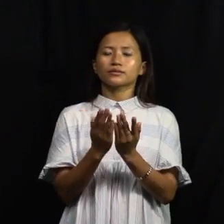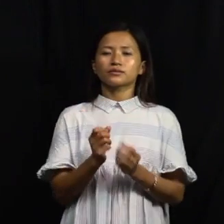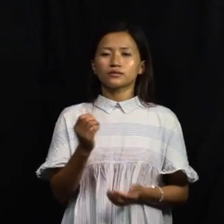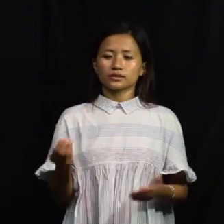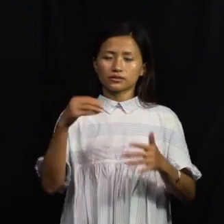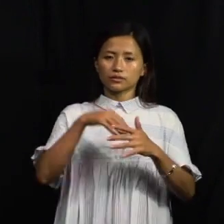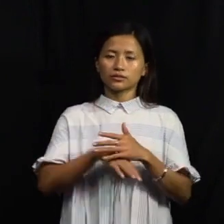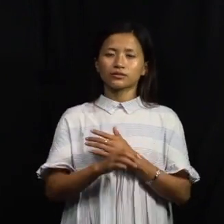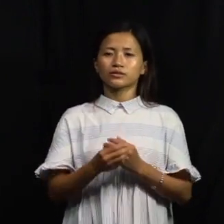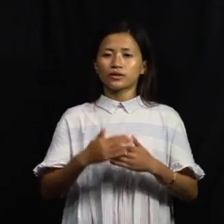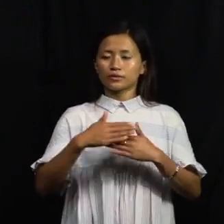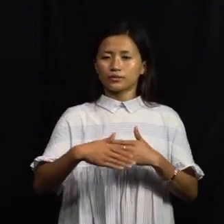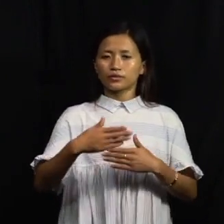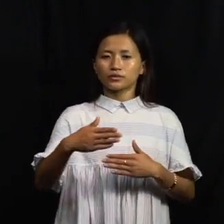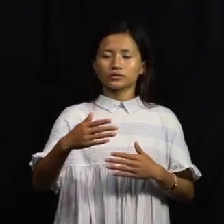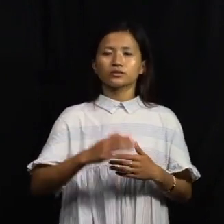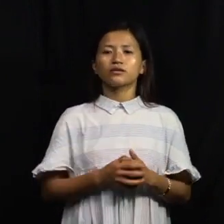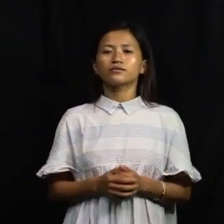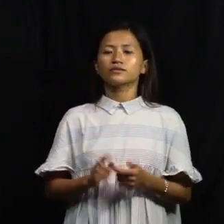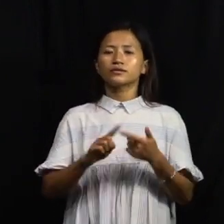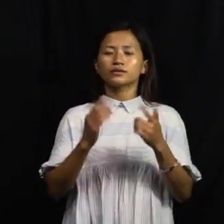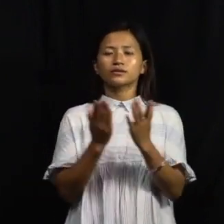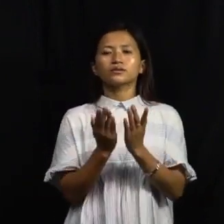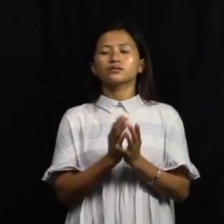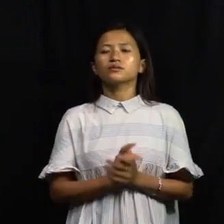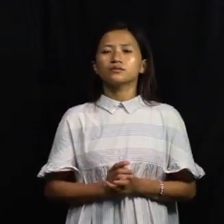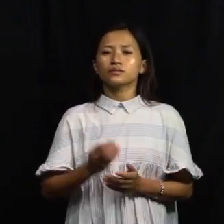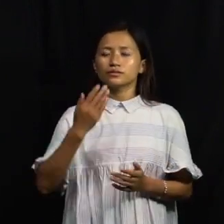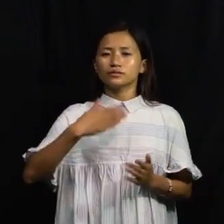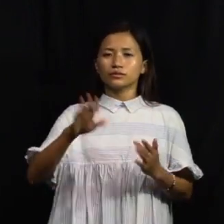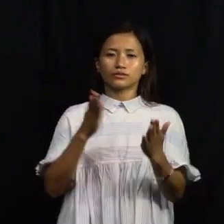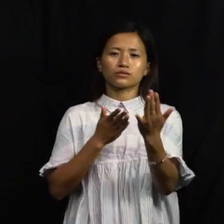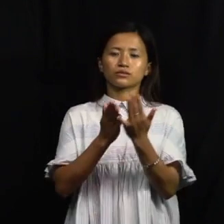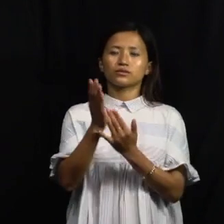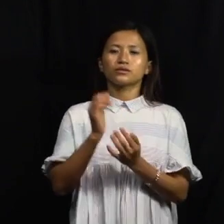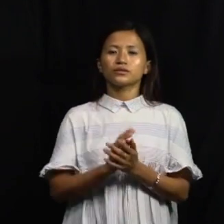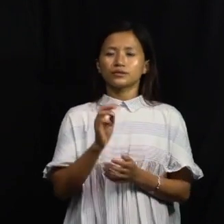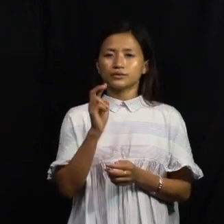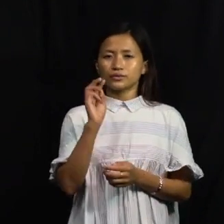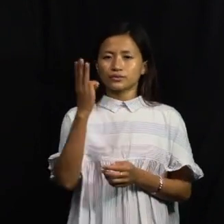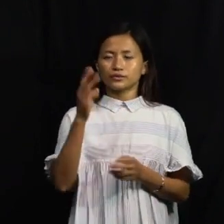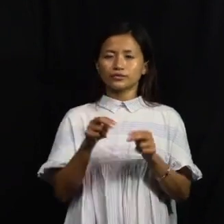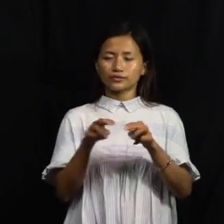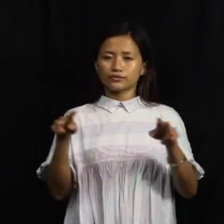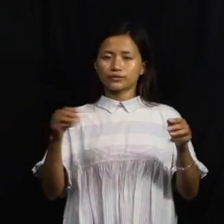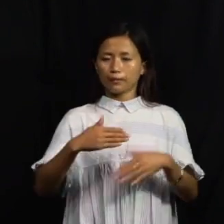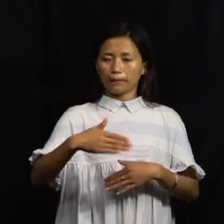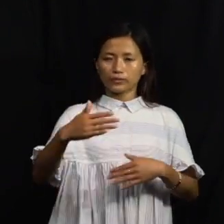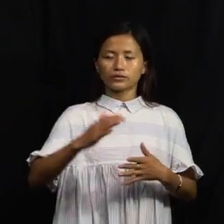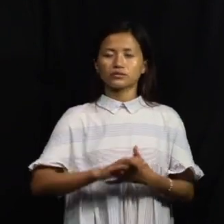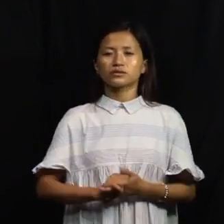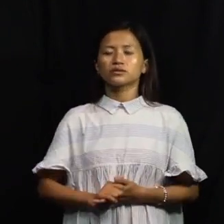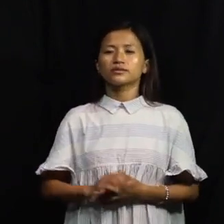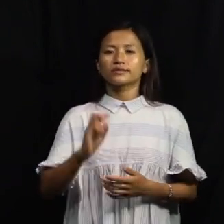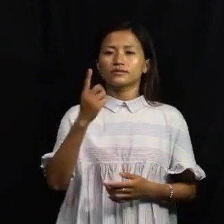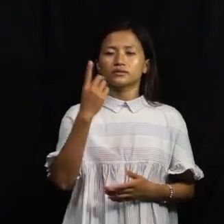into the process of education. So the process of education goes through three different processes. Okay, so what is the